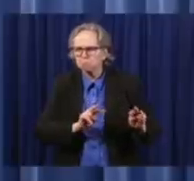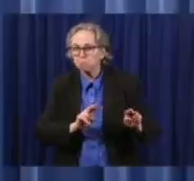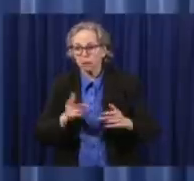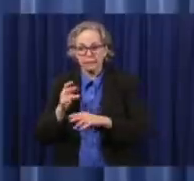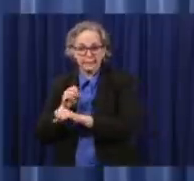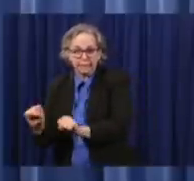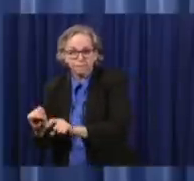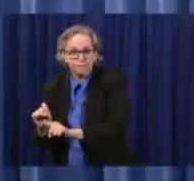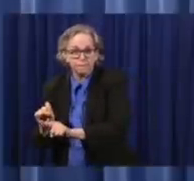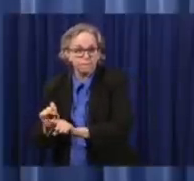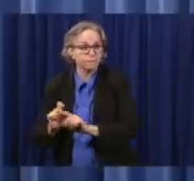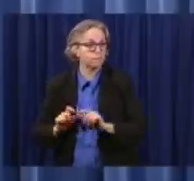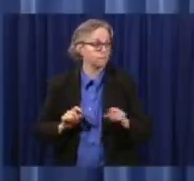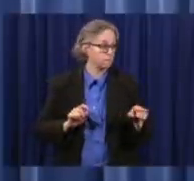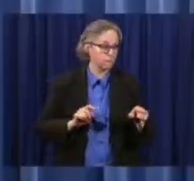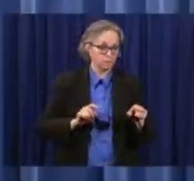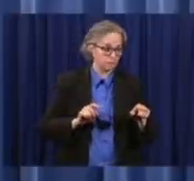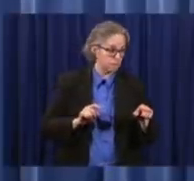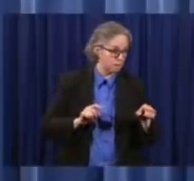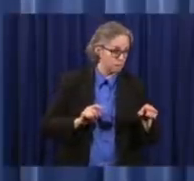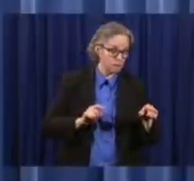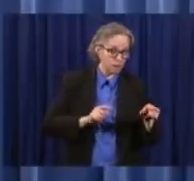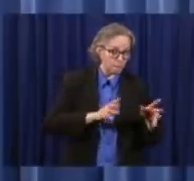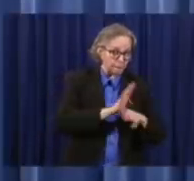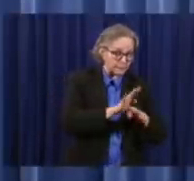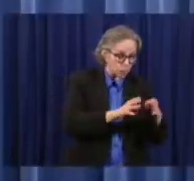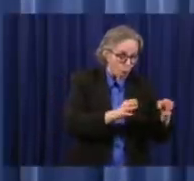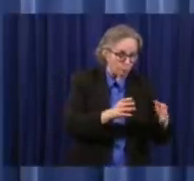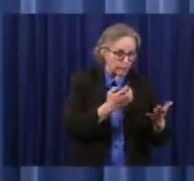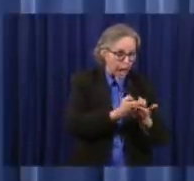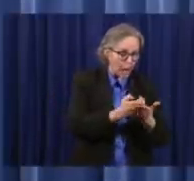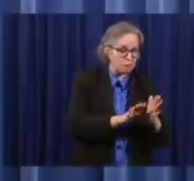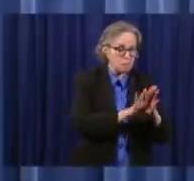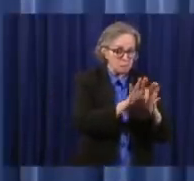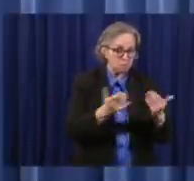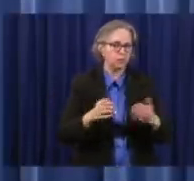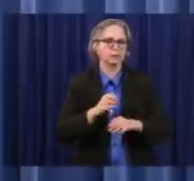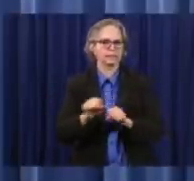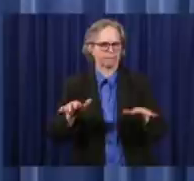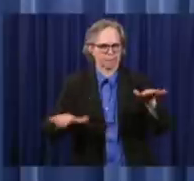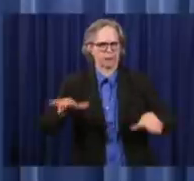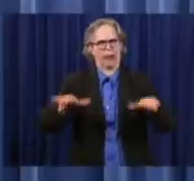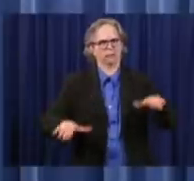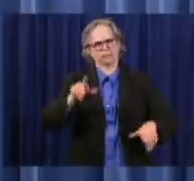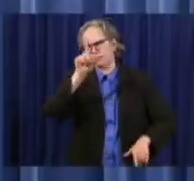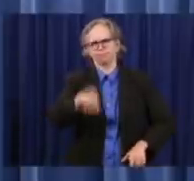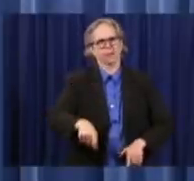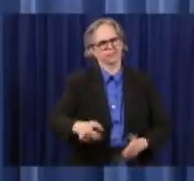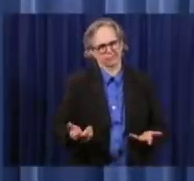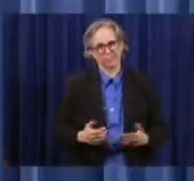same time understanding how important it is to get this economy moving.